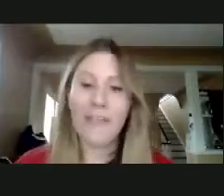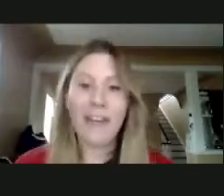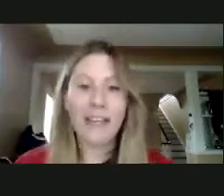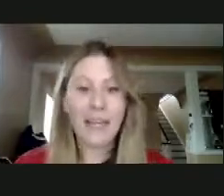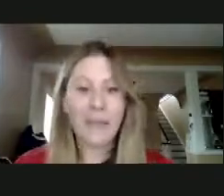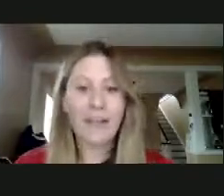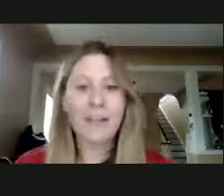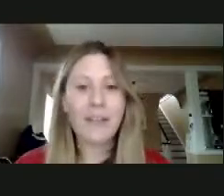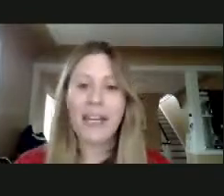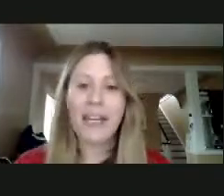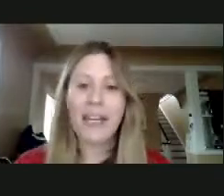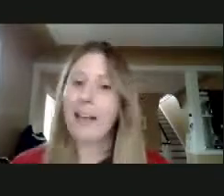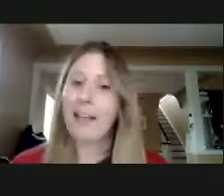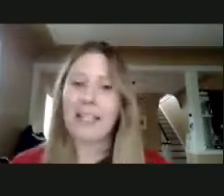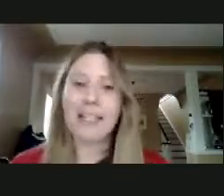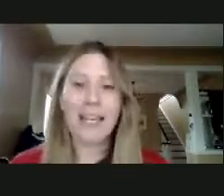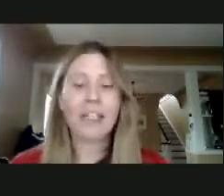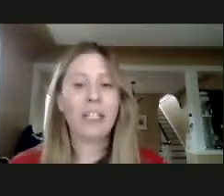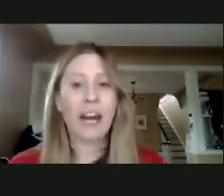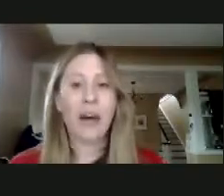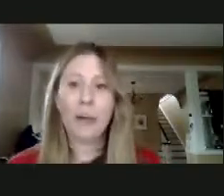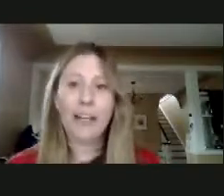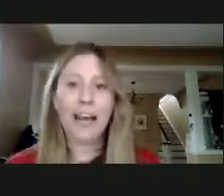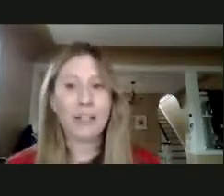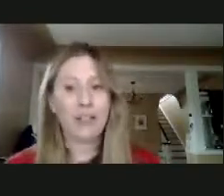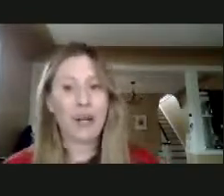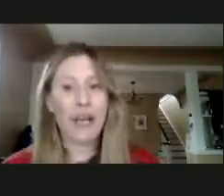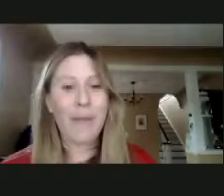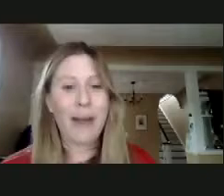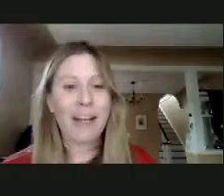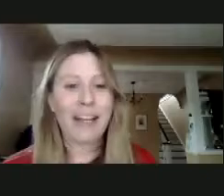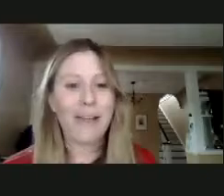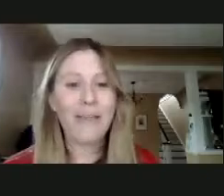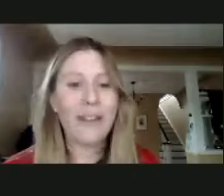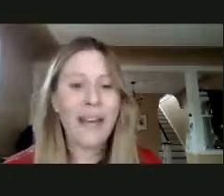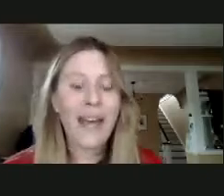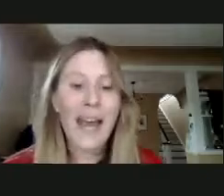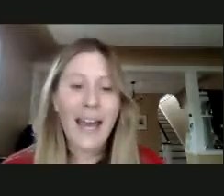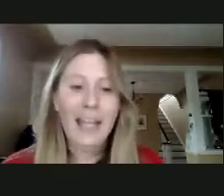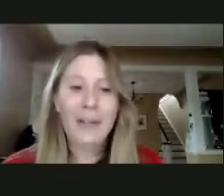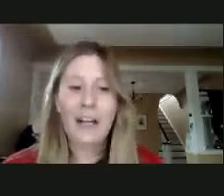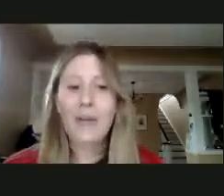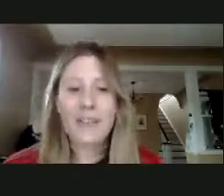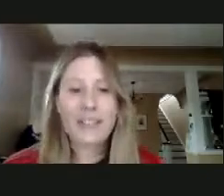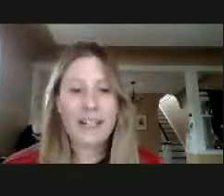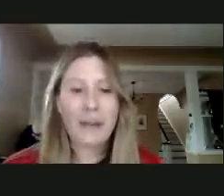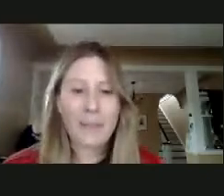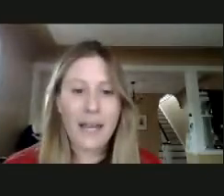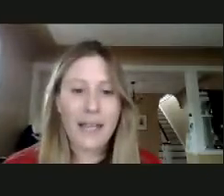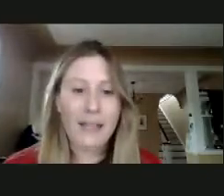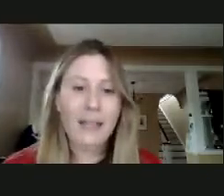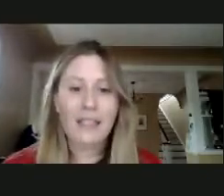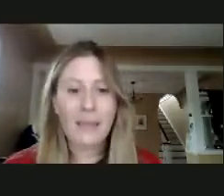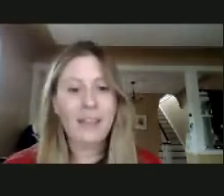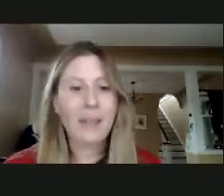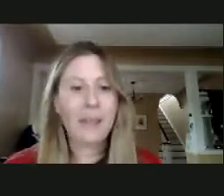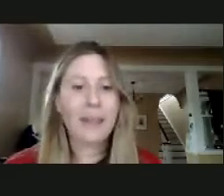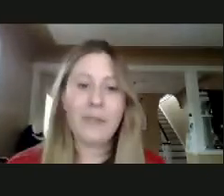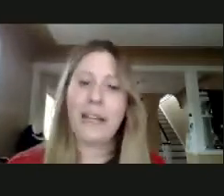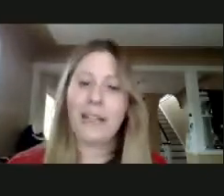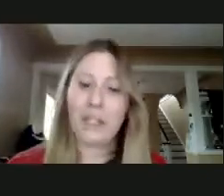communicate via email us at dhdoutbreak@detroitmi.gov. And you can always visit our website,